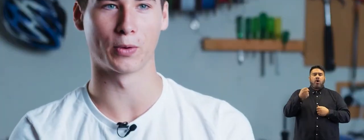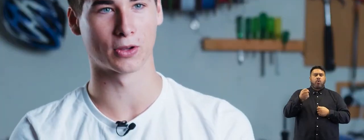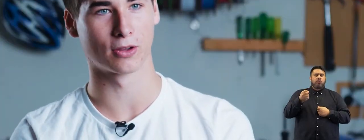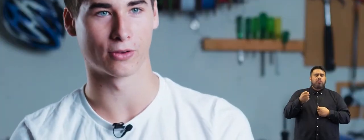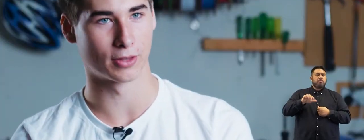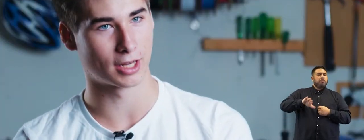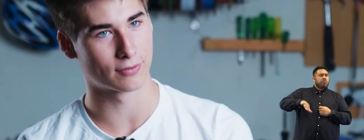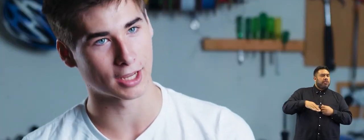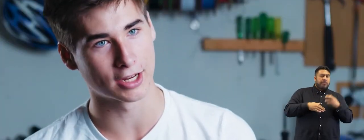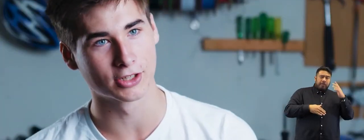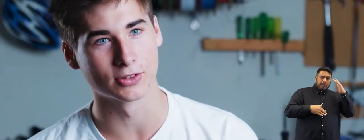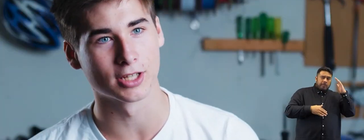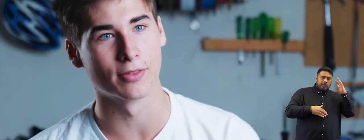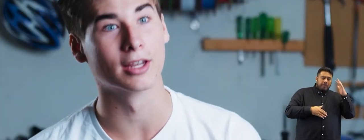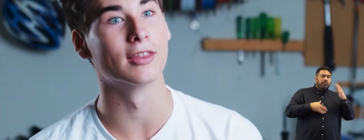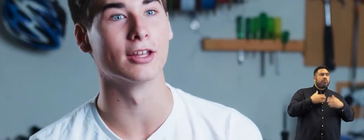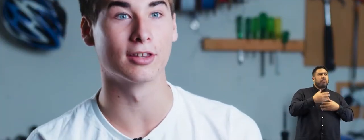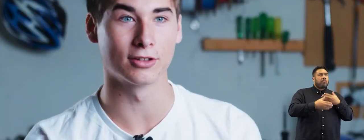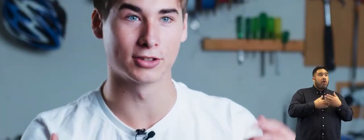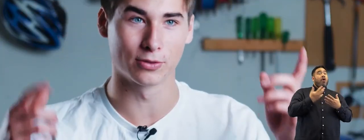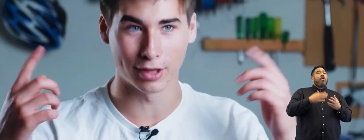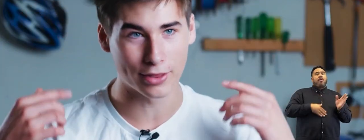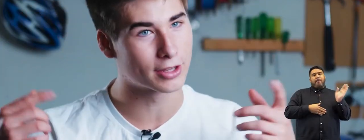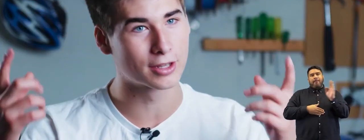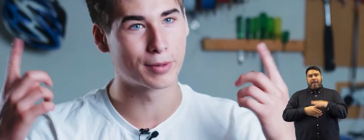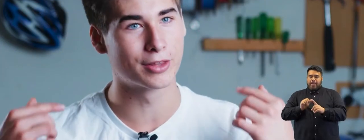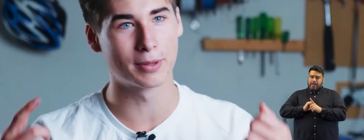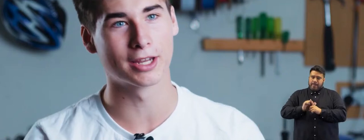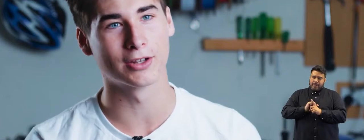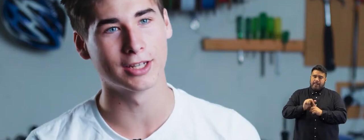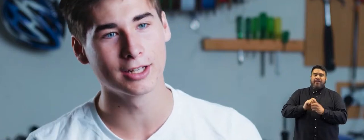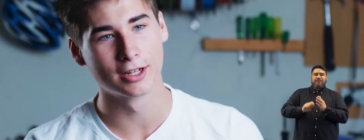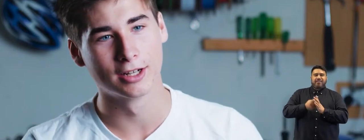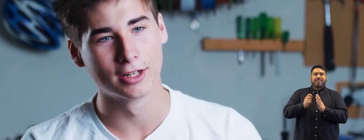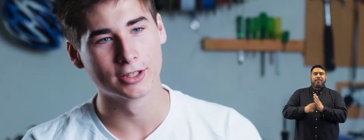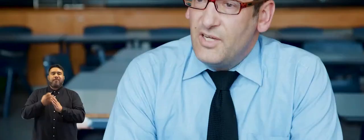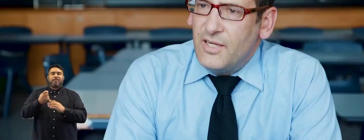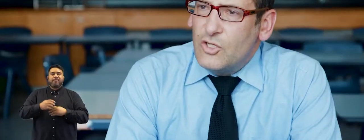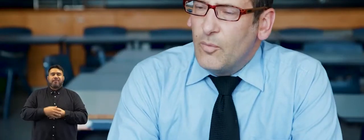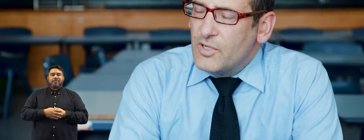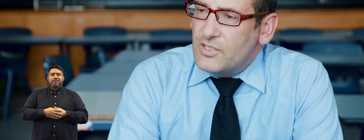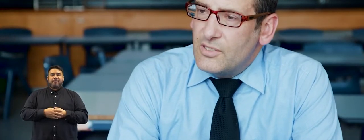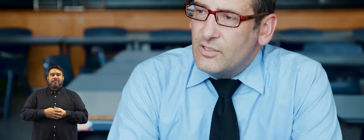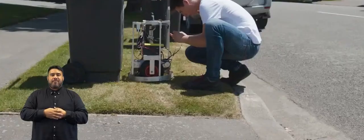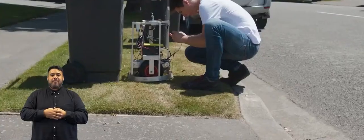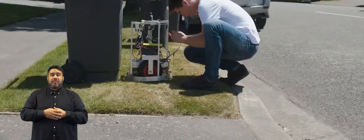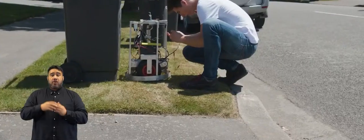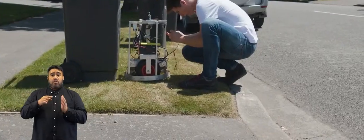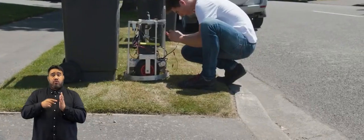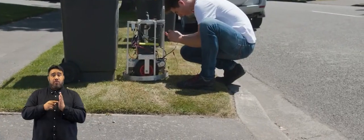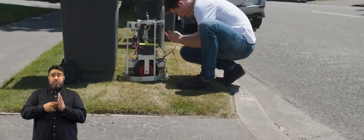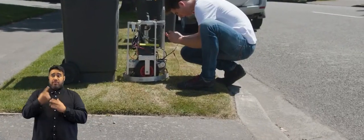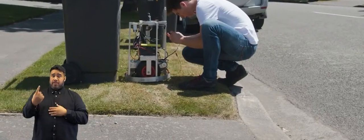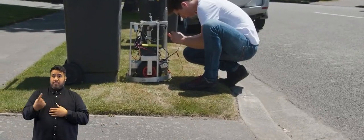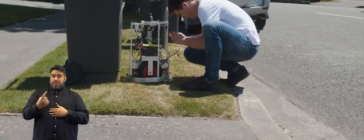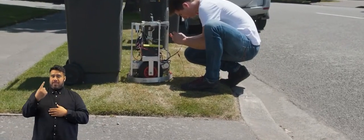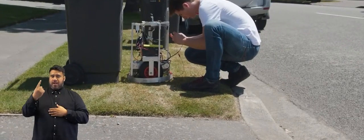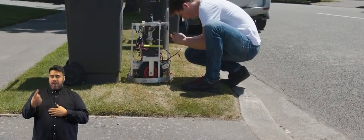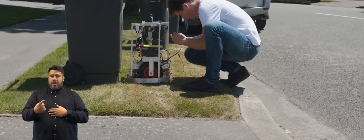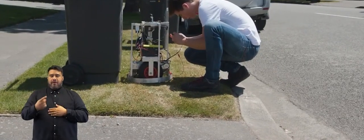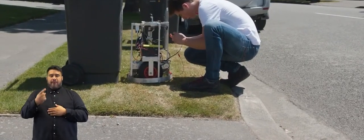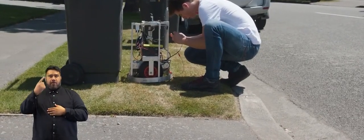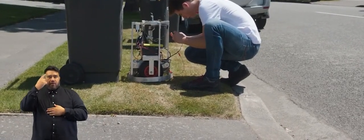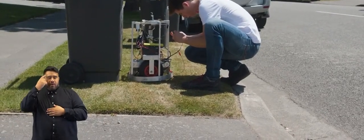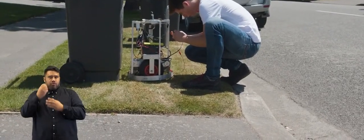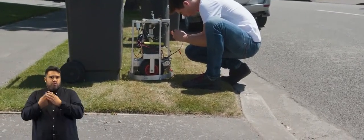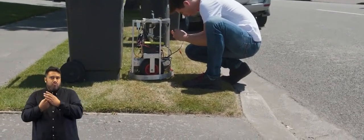just start working on the navigation or something, and then you're still like thinking about it in the back of your head. I've seen Thomas grow over time